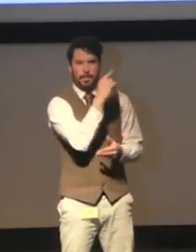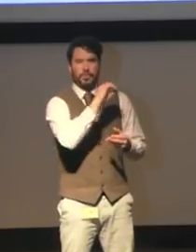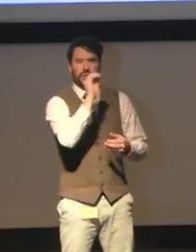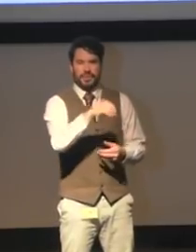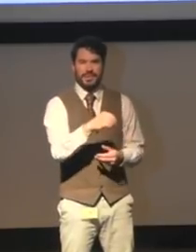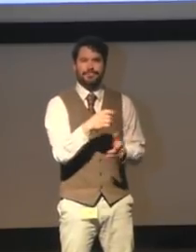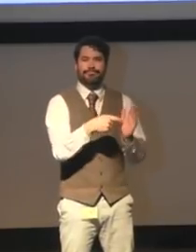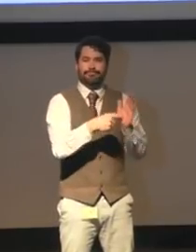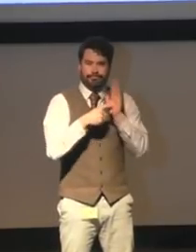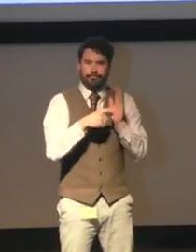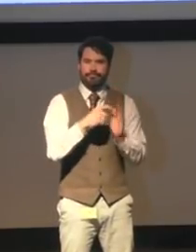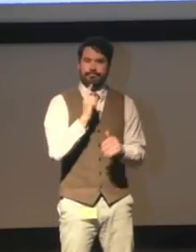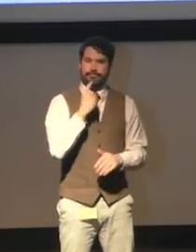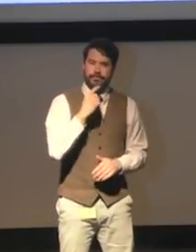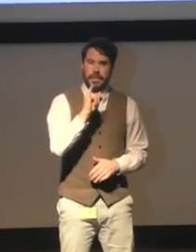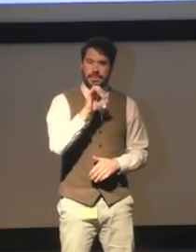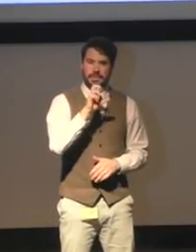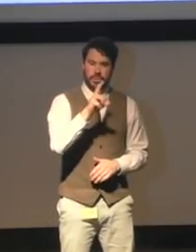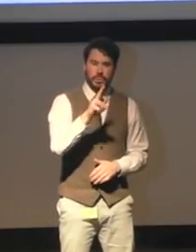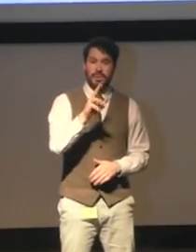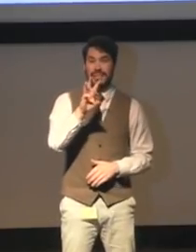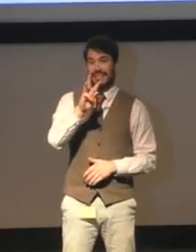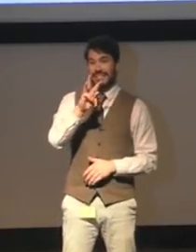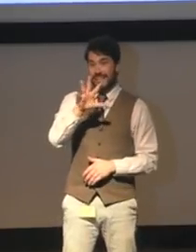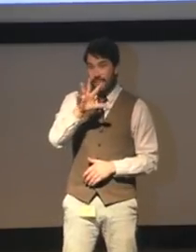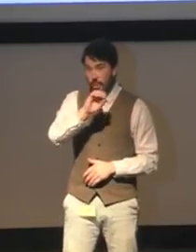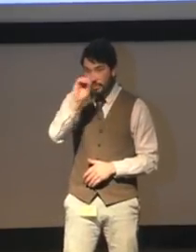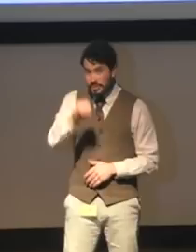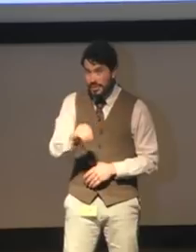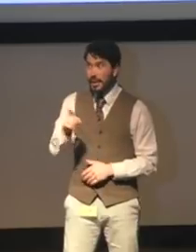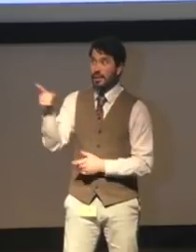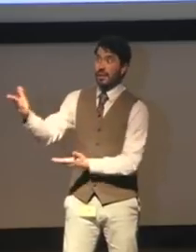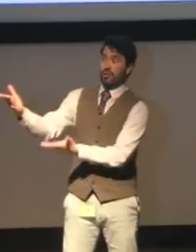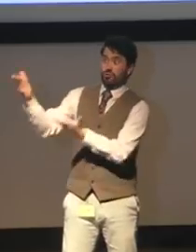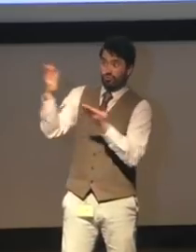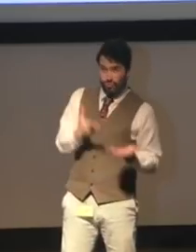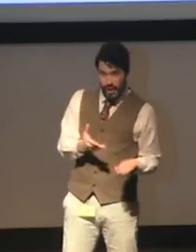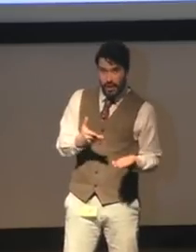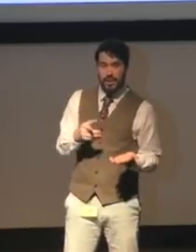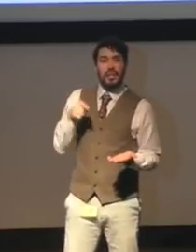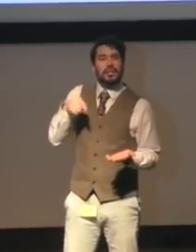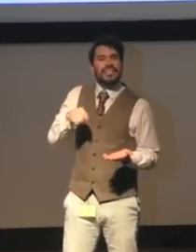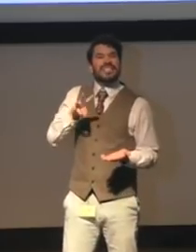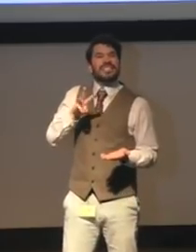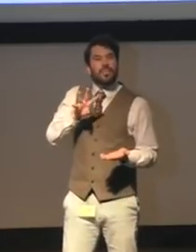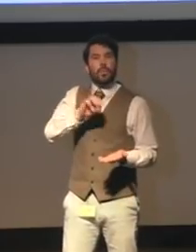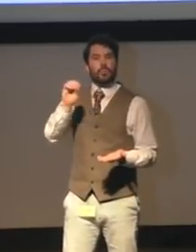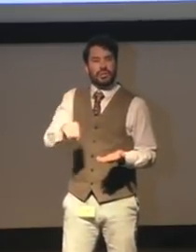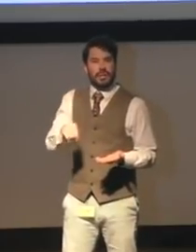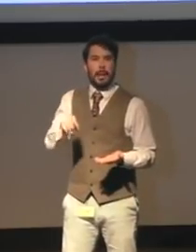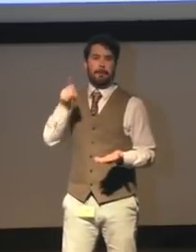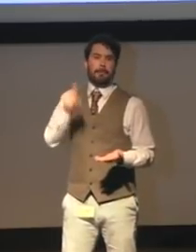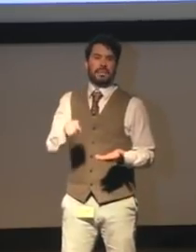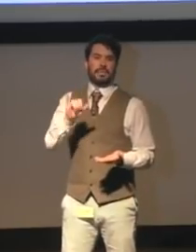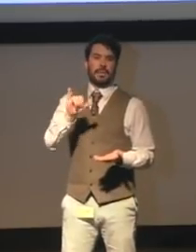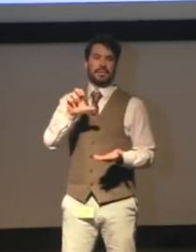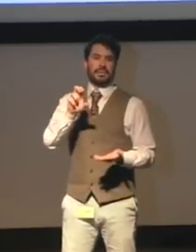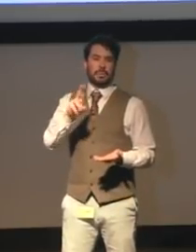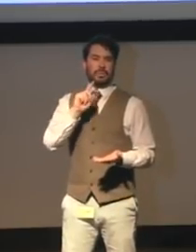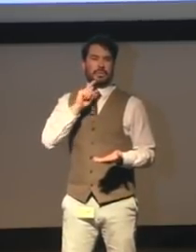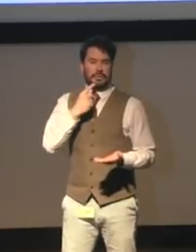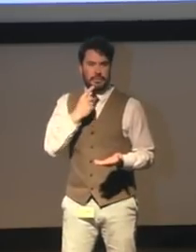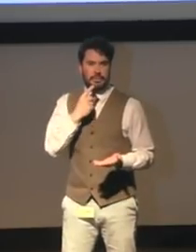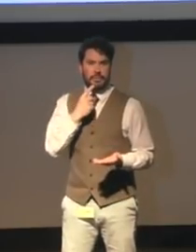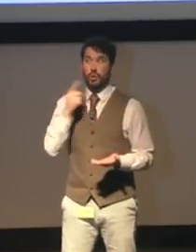about 64% of the transfer patients required an ICU stay. So these transfer patients really brought a higher percentage